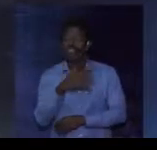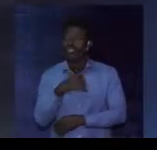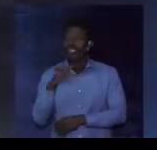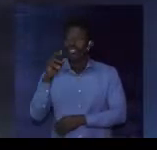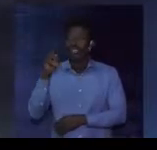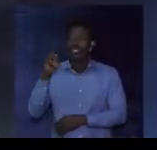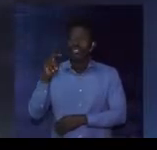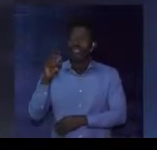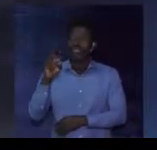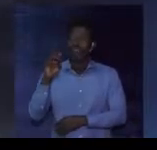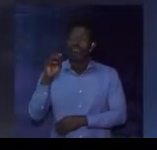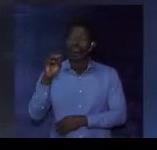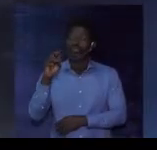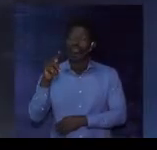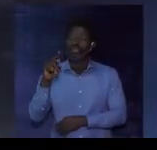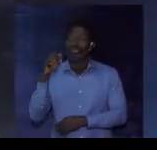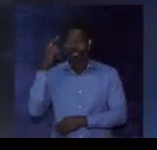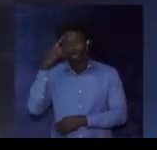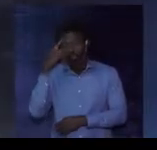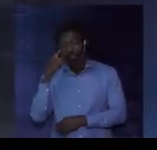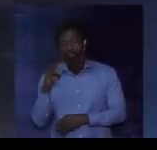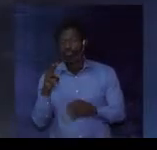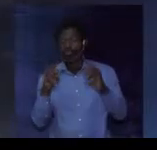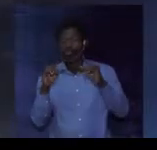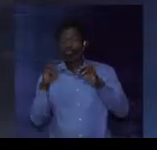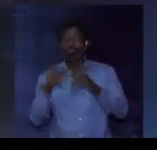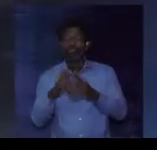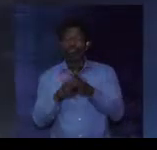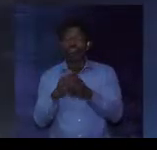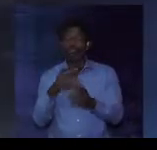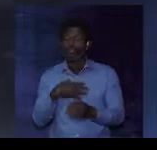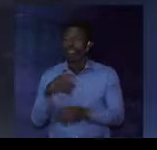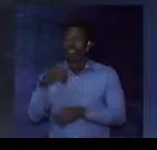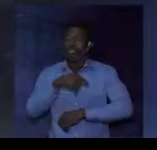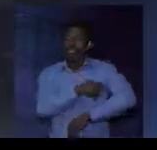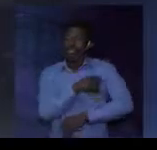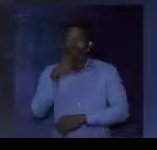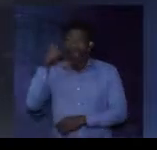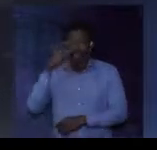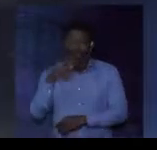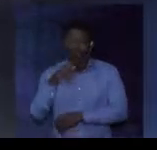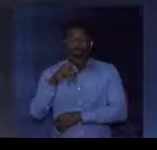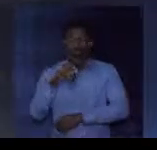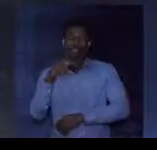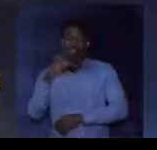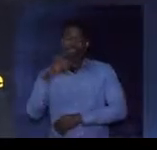the wind speed. And thermometer for temperature. We have